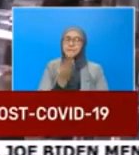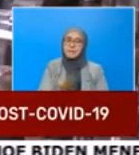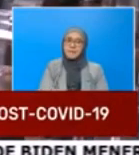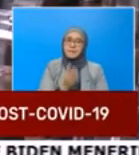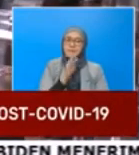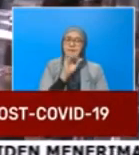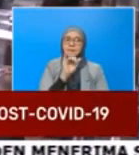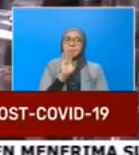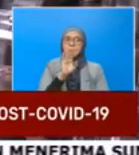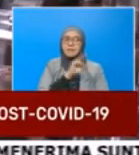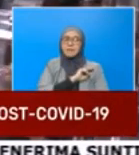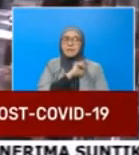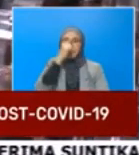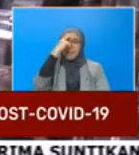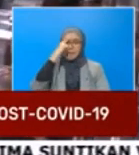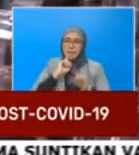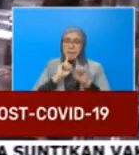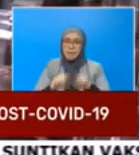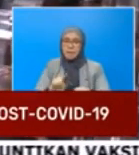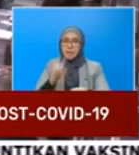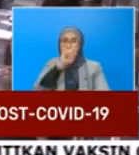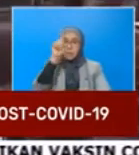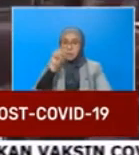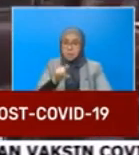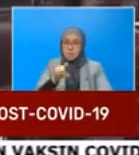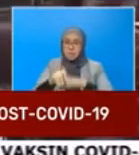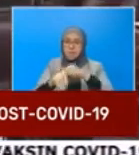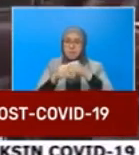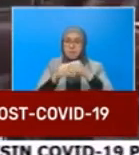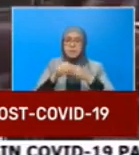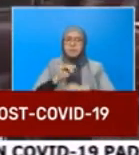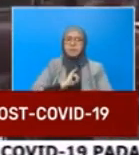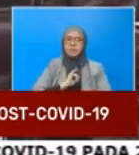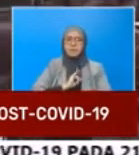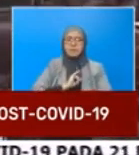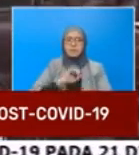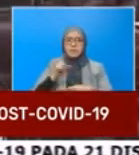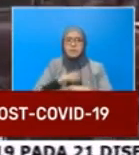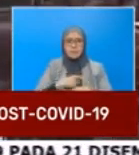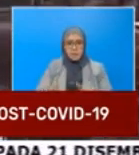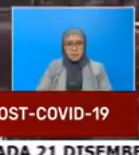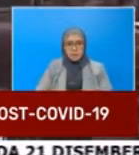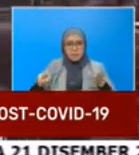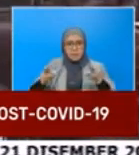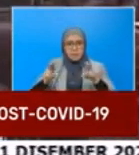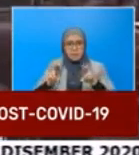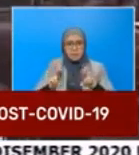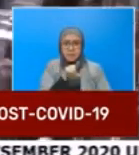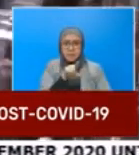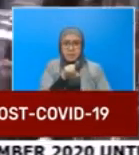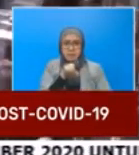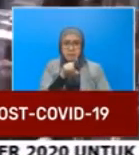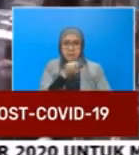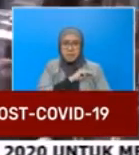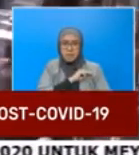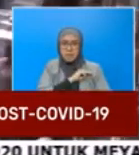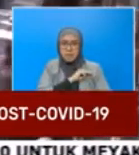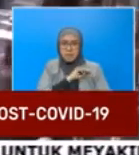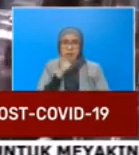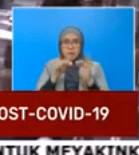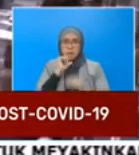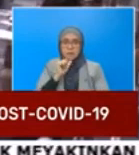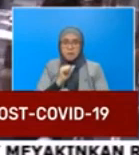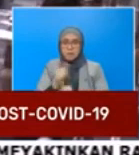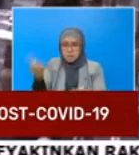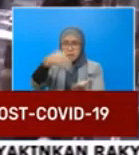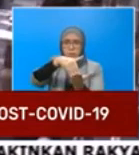explained that the RCEP agreement is expected to accelerate the process of regional economic recovery and post-COVID-19 Malaysia. Through market